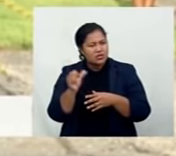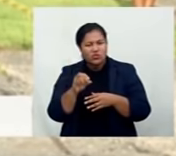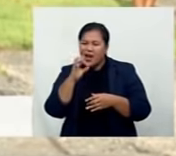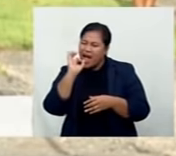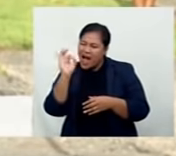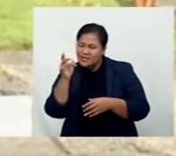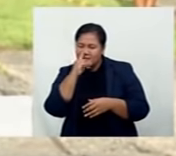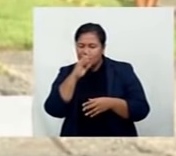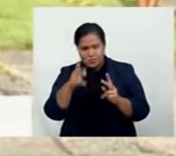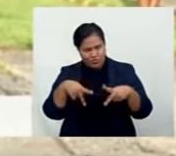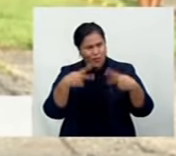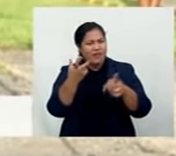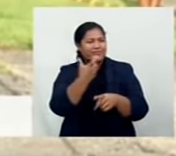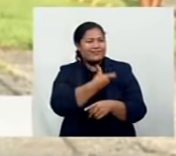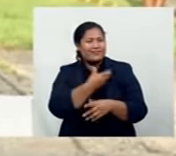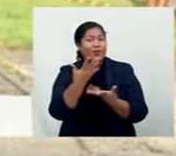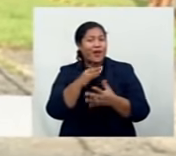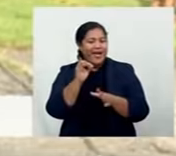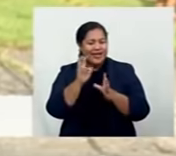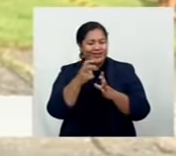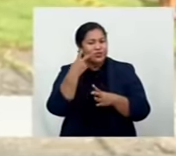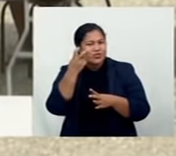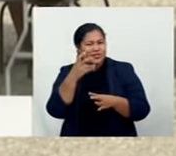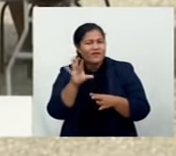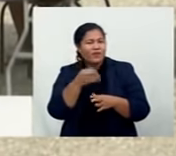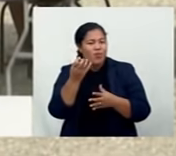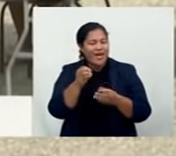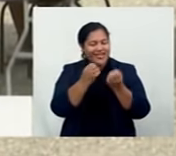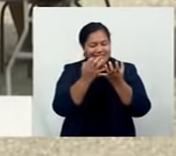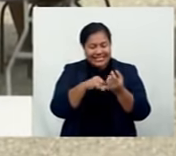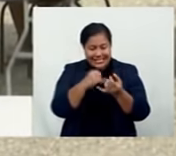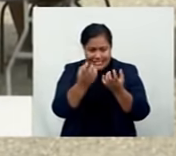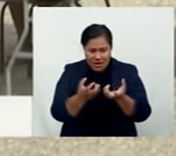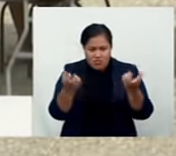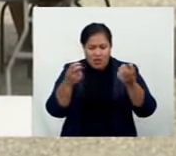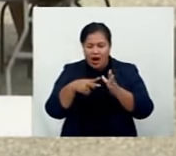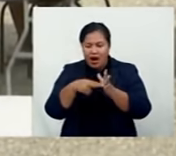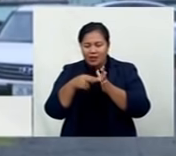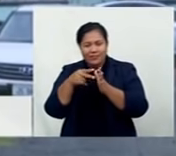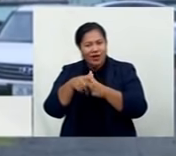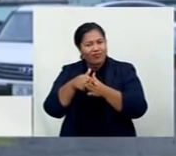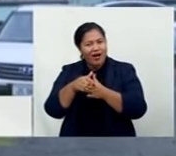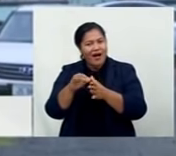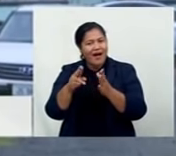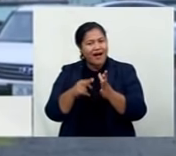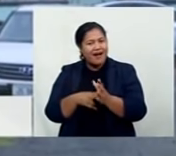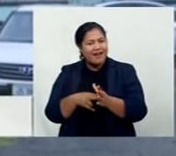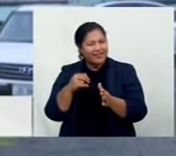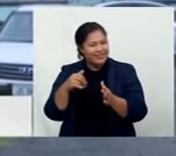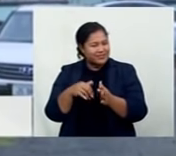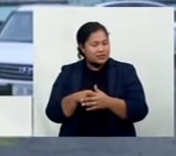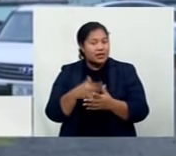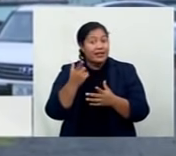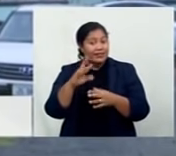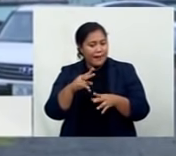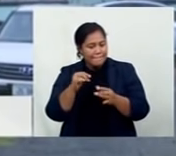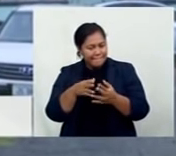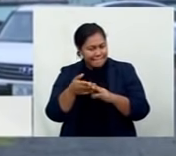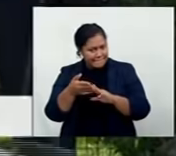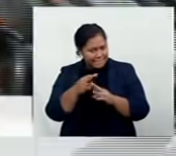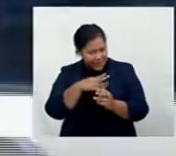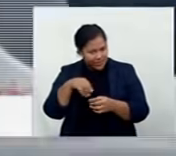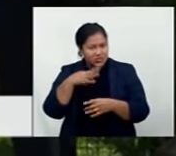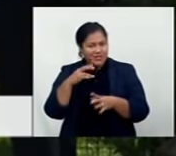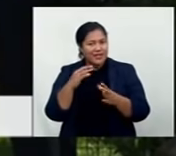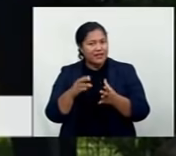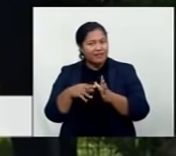to promote vaccination in the tourism belts from Serua, Nandronga, Navosa, Mba and parts of Bra. The ministry is adamant that herd immunity will be